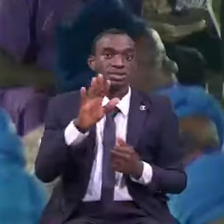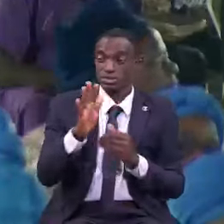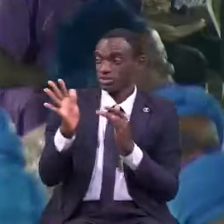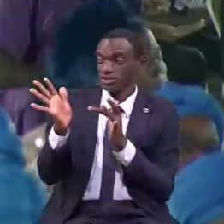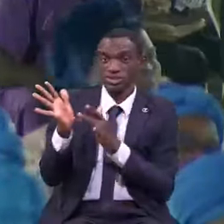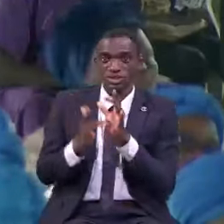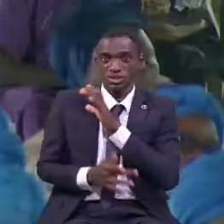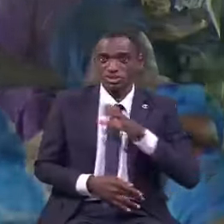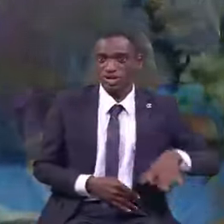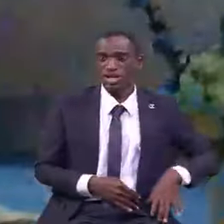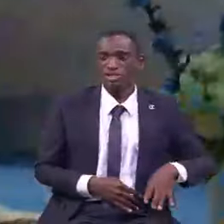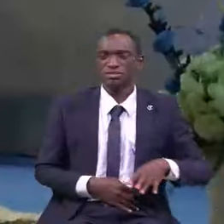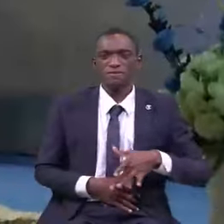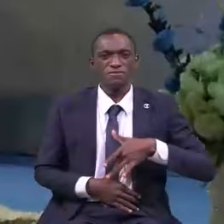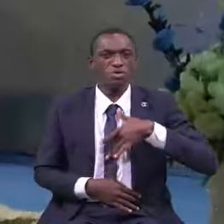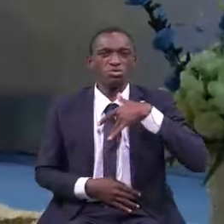with compassion,